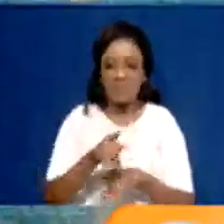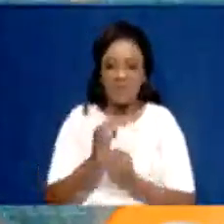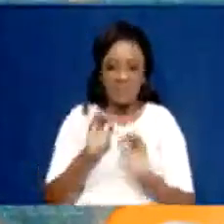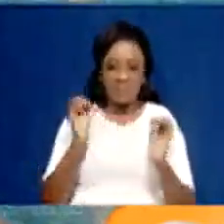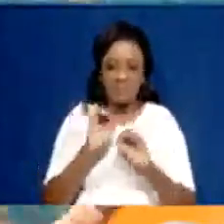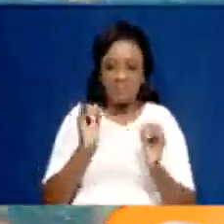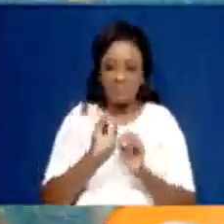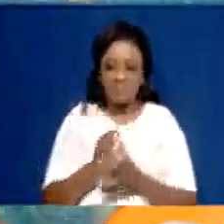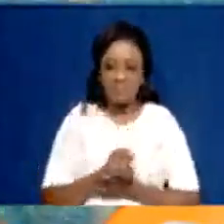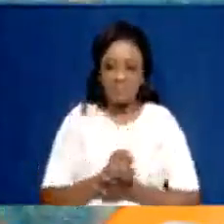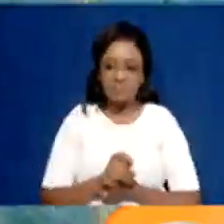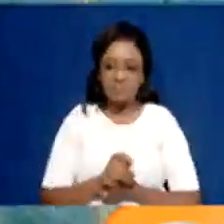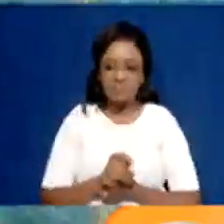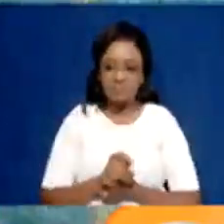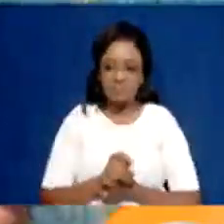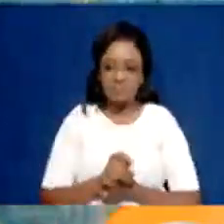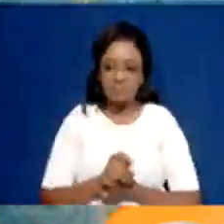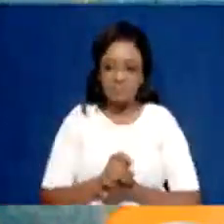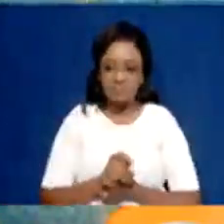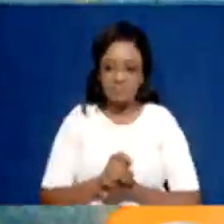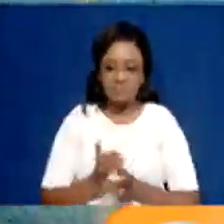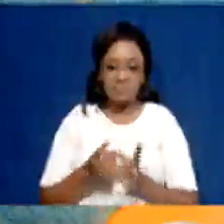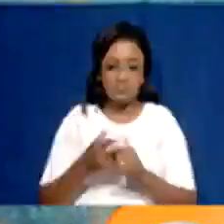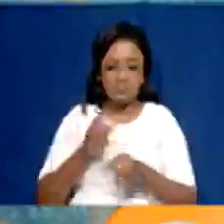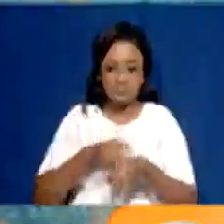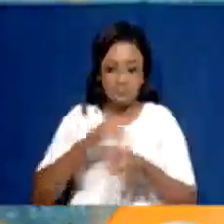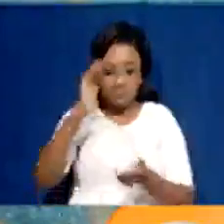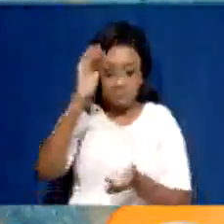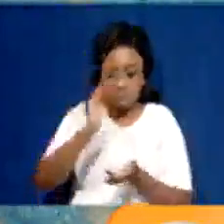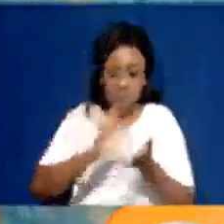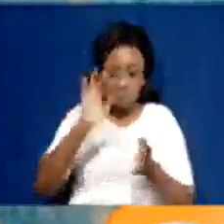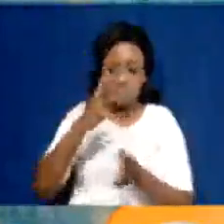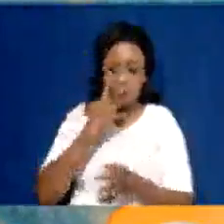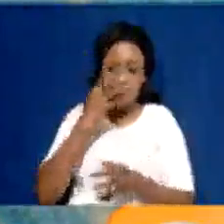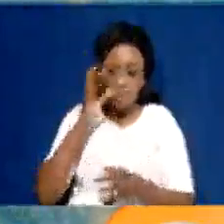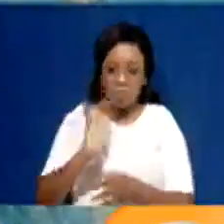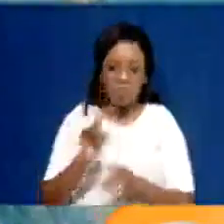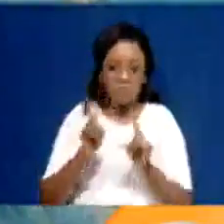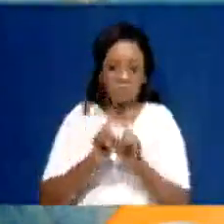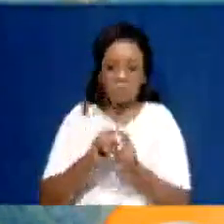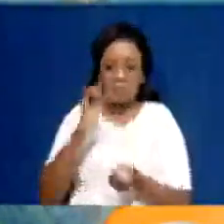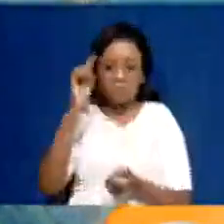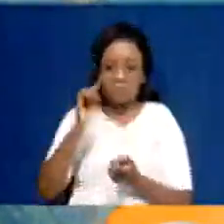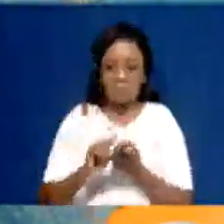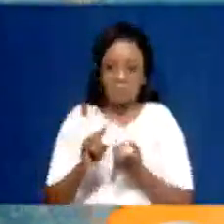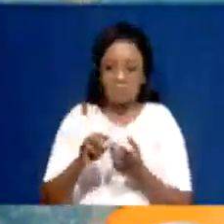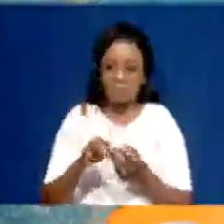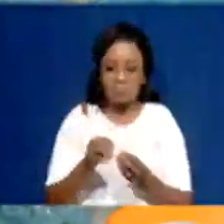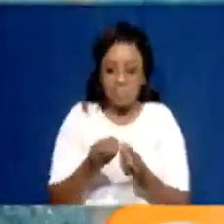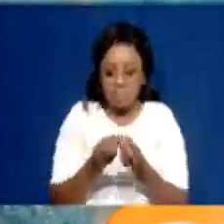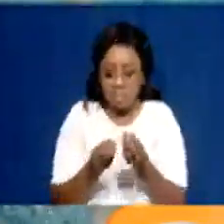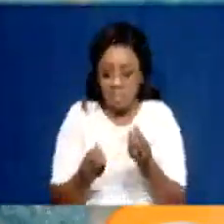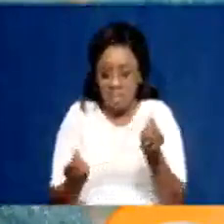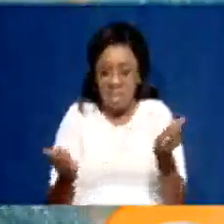there. Then what happens after reducing that heat? It also reduces wilting, because